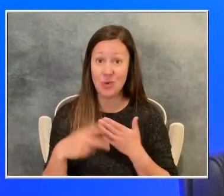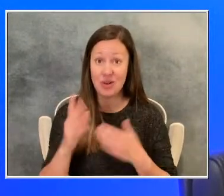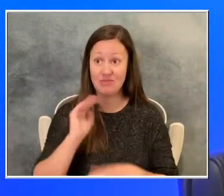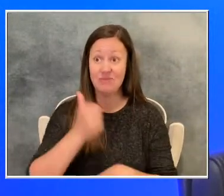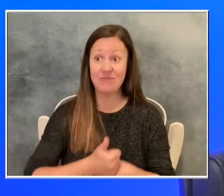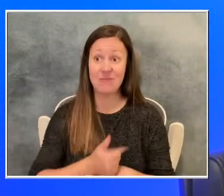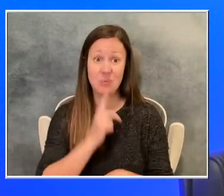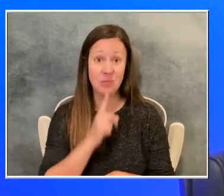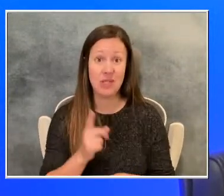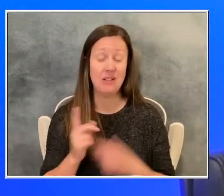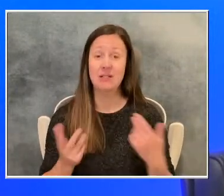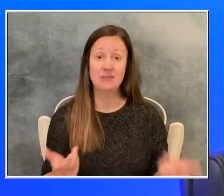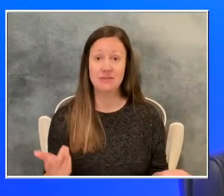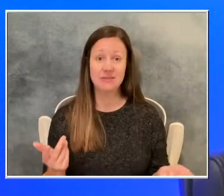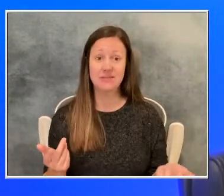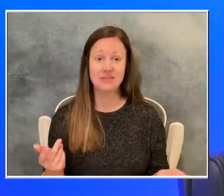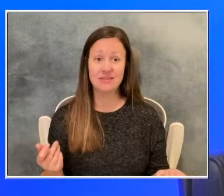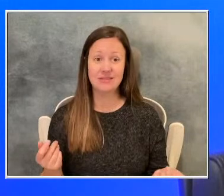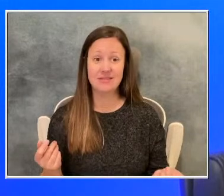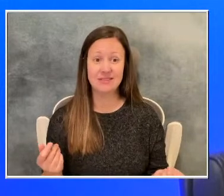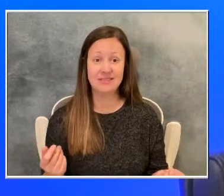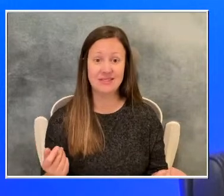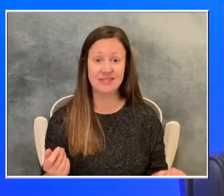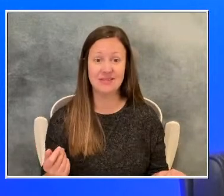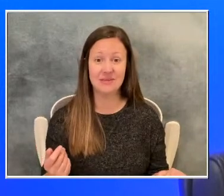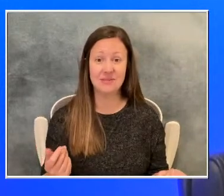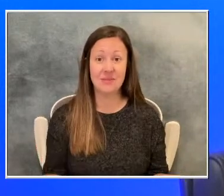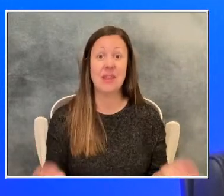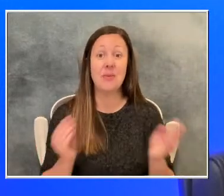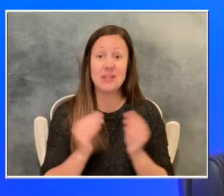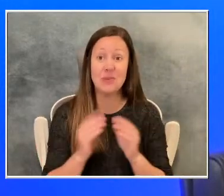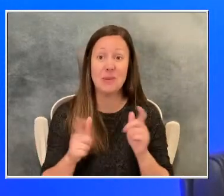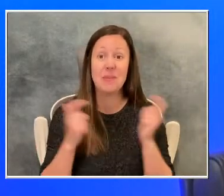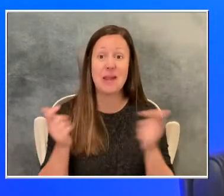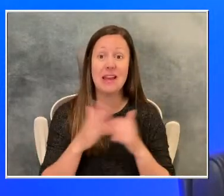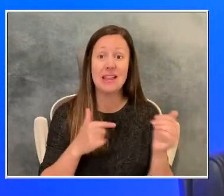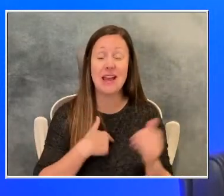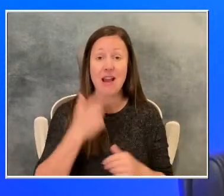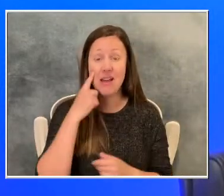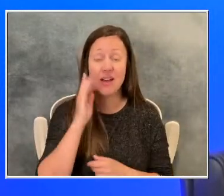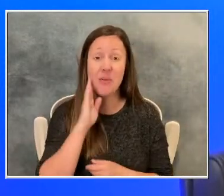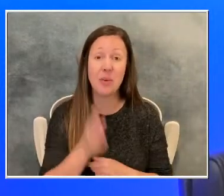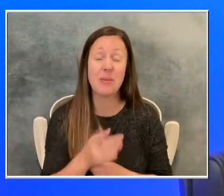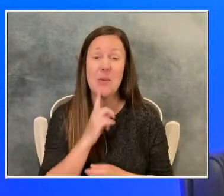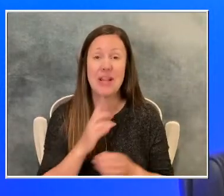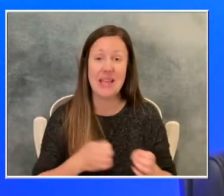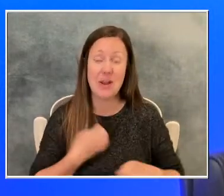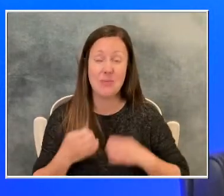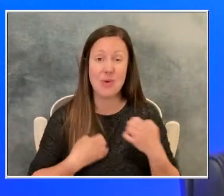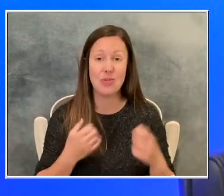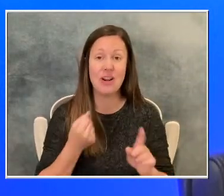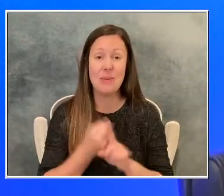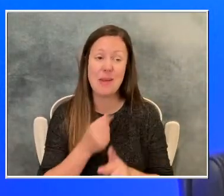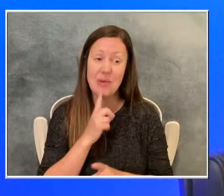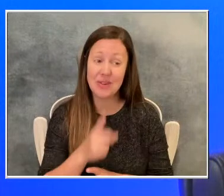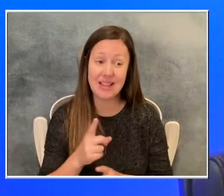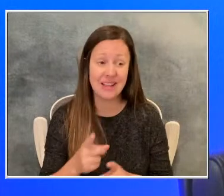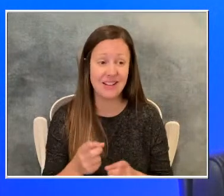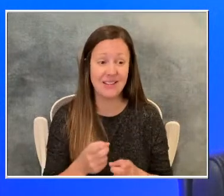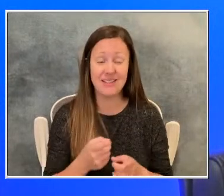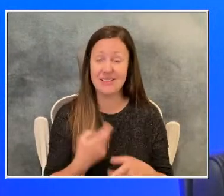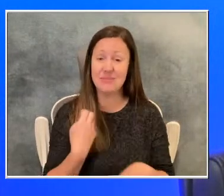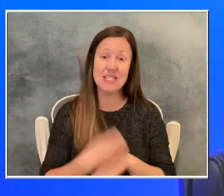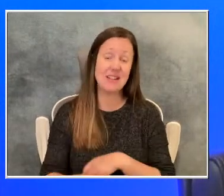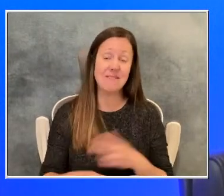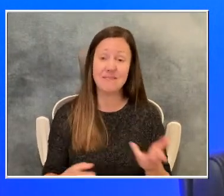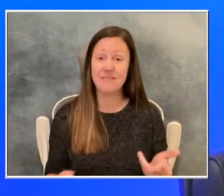was bigger than I thought it would be. The emotional impact has been really hard, and I feel guilty